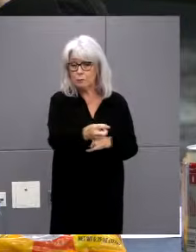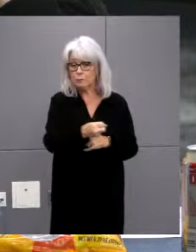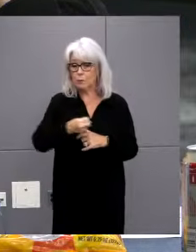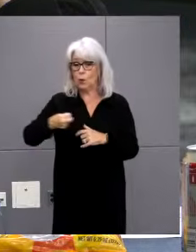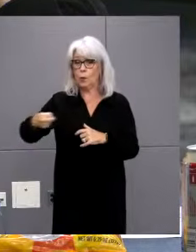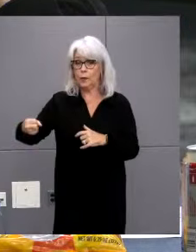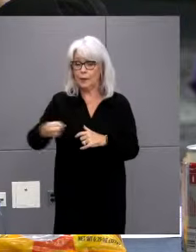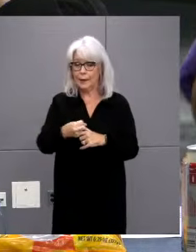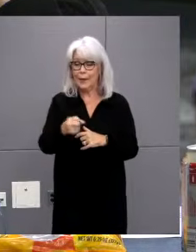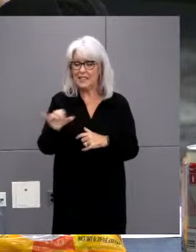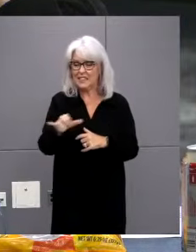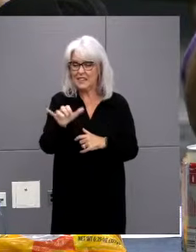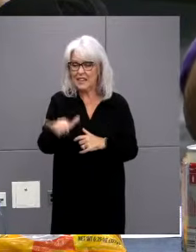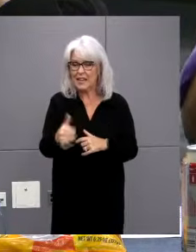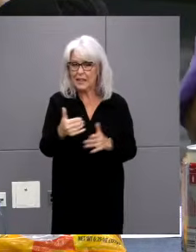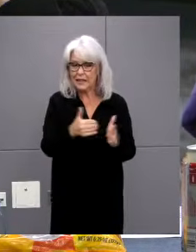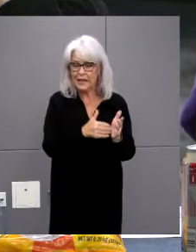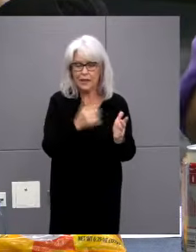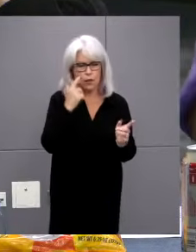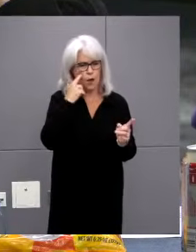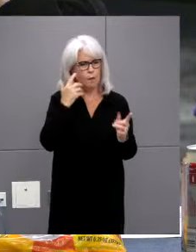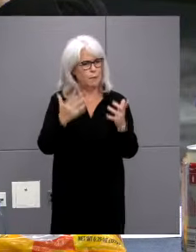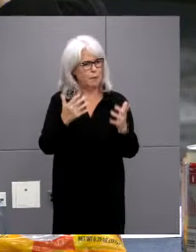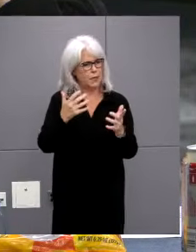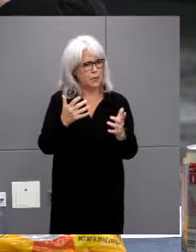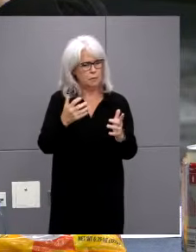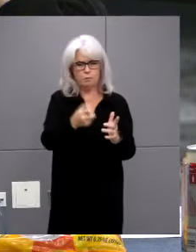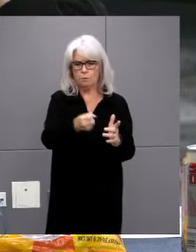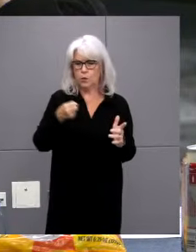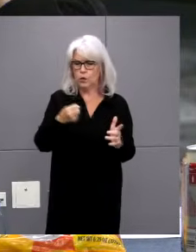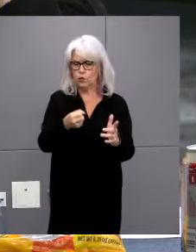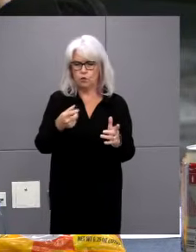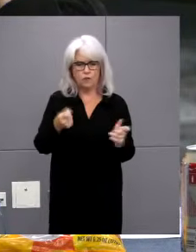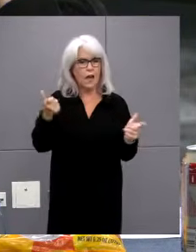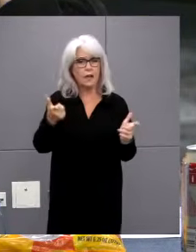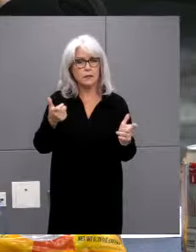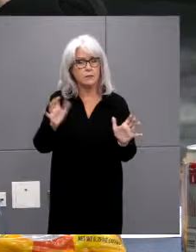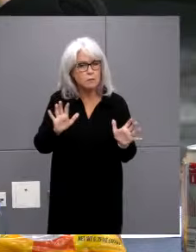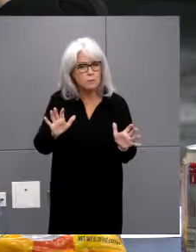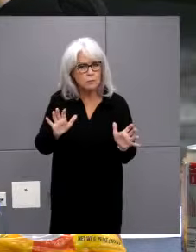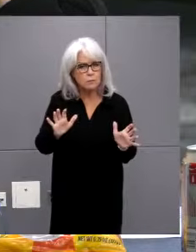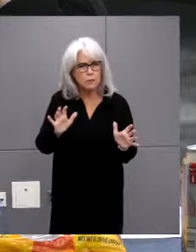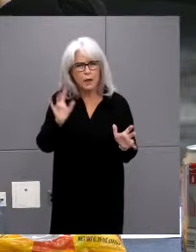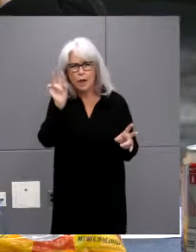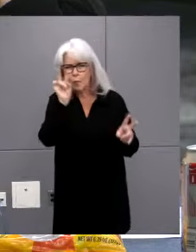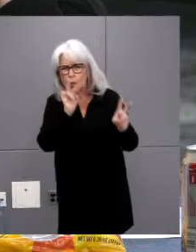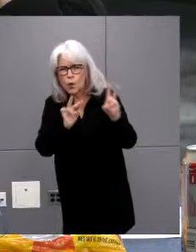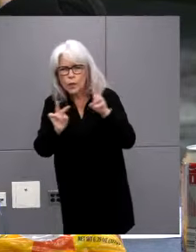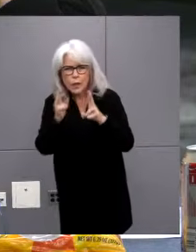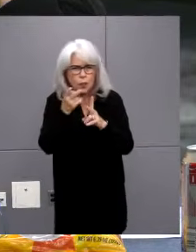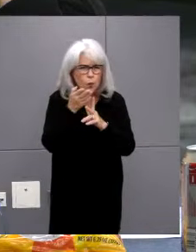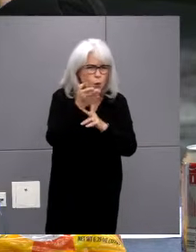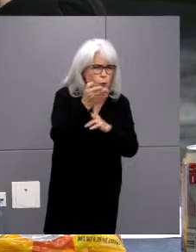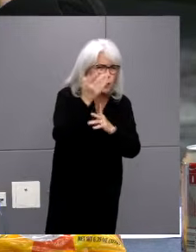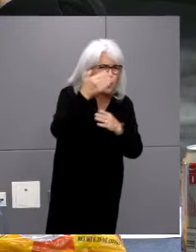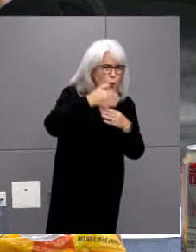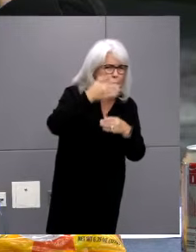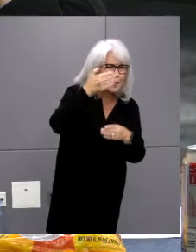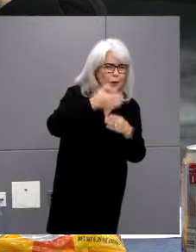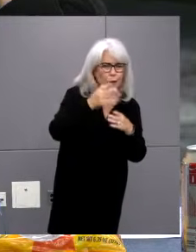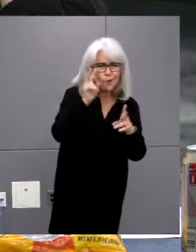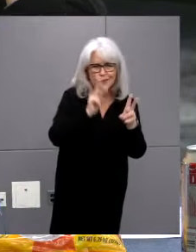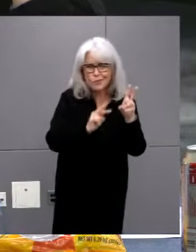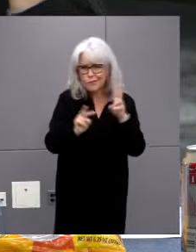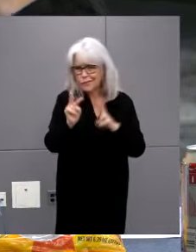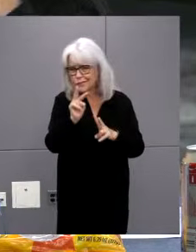did it again, thinking I was pulling it too fast or whatever. And so I'm looking through the window,